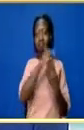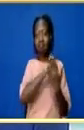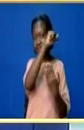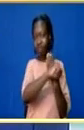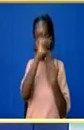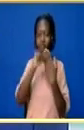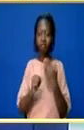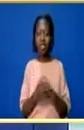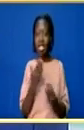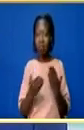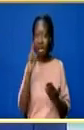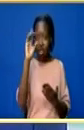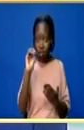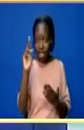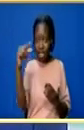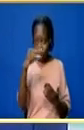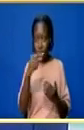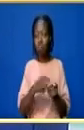Why? Just because